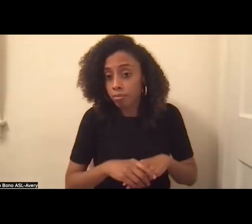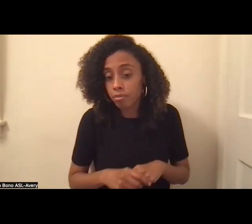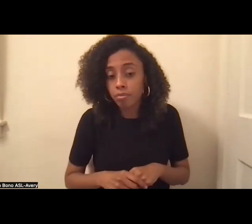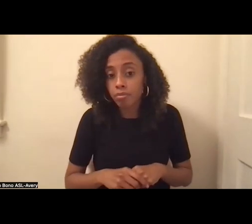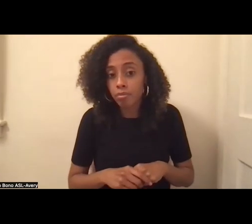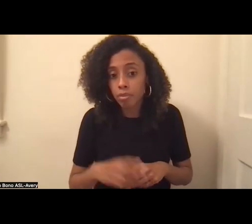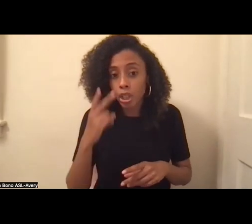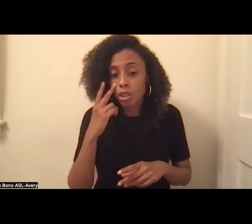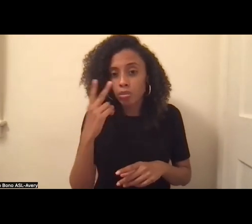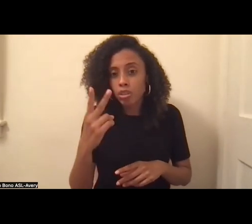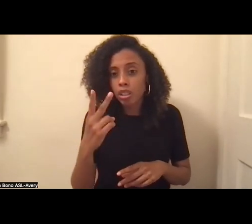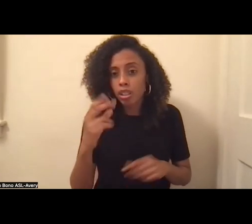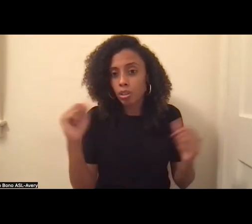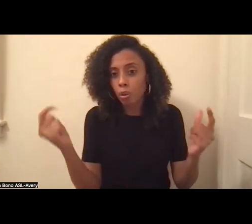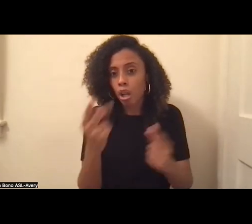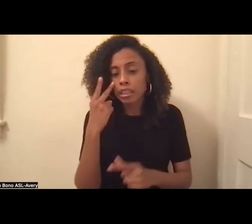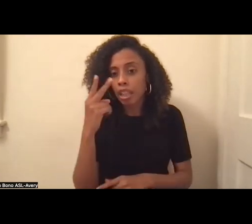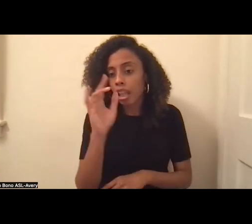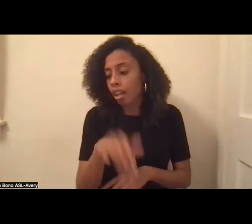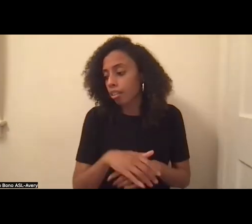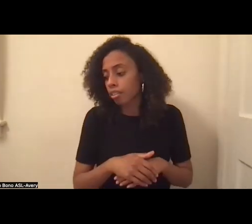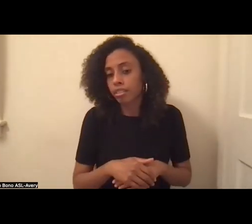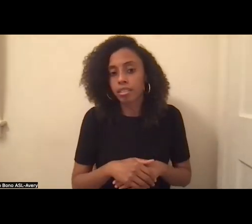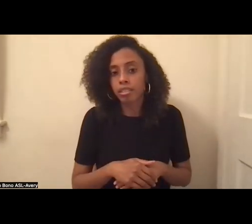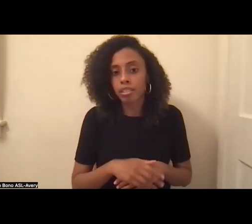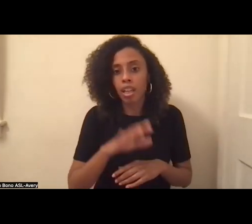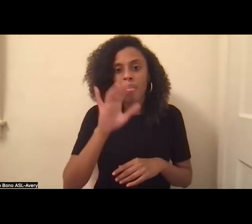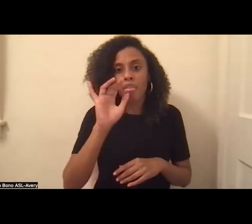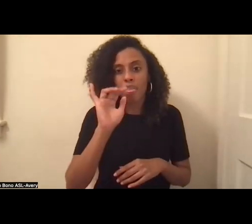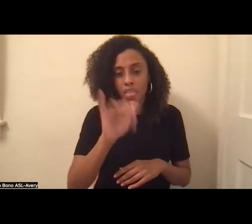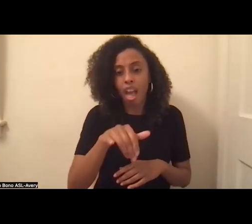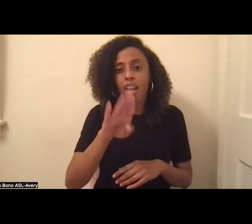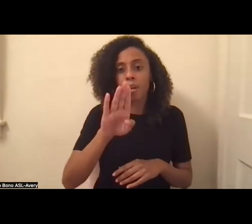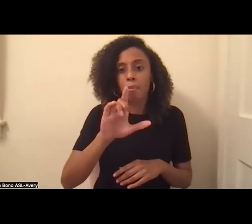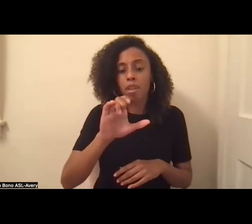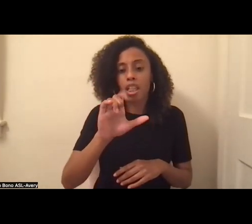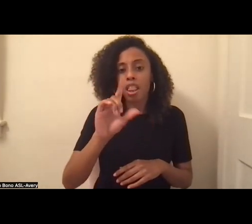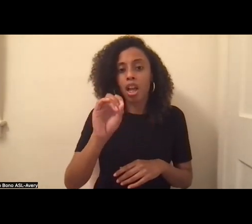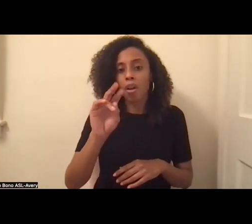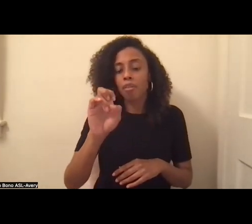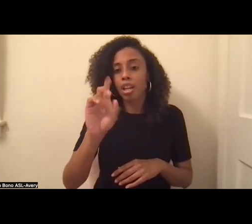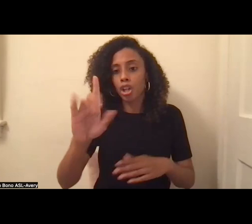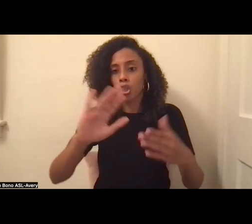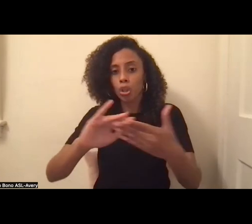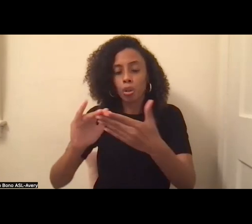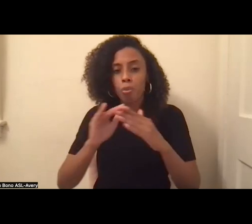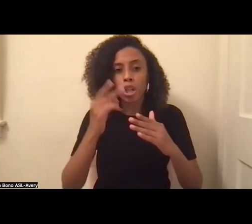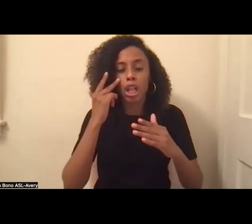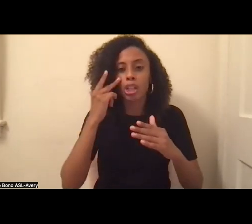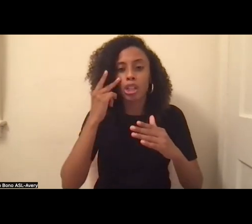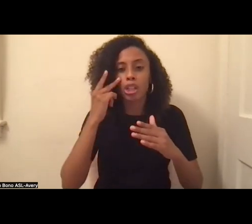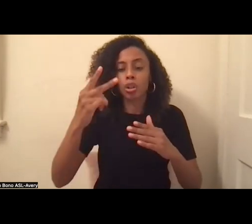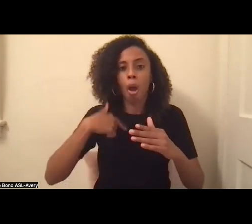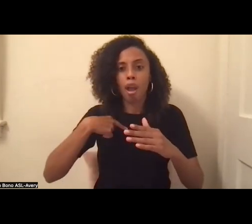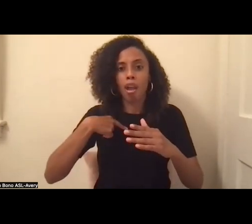Did you all see that? That's beloved community. That when they saw me being carried